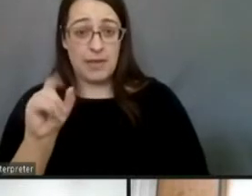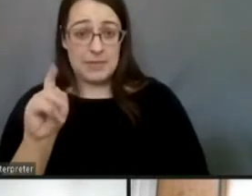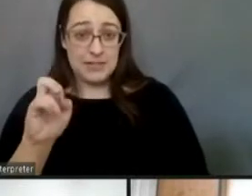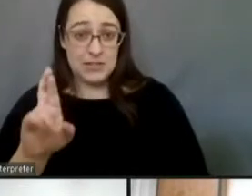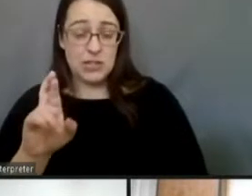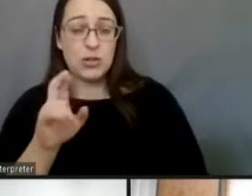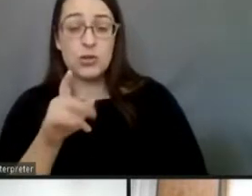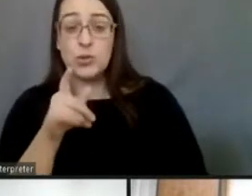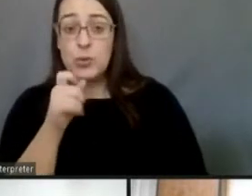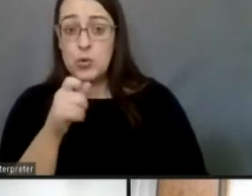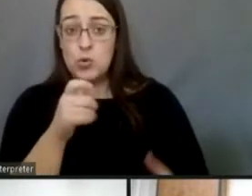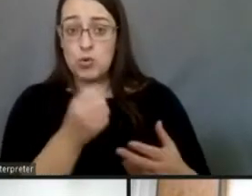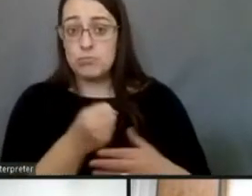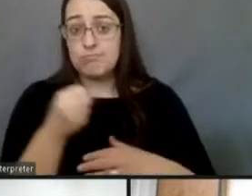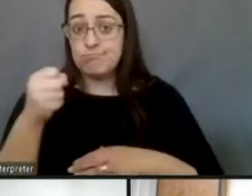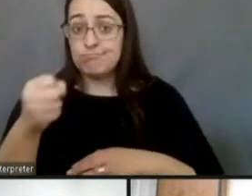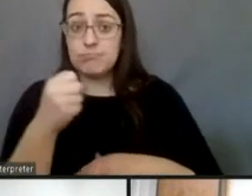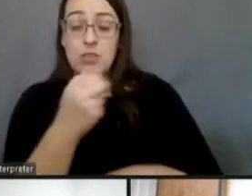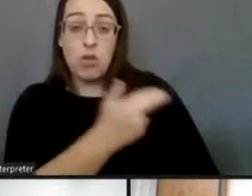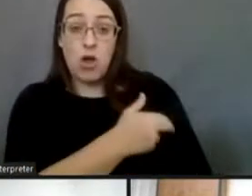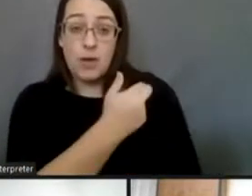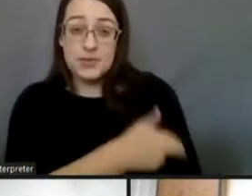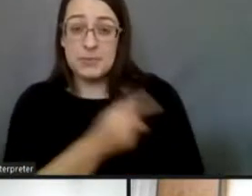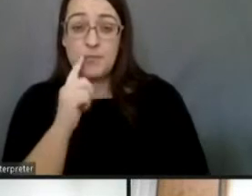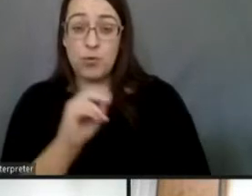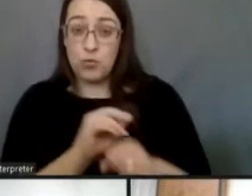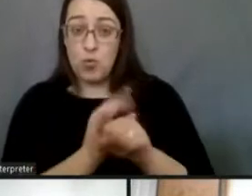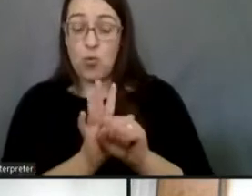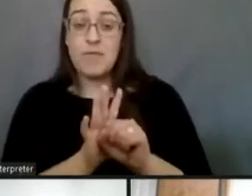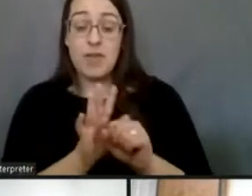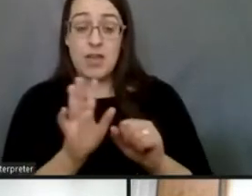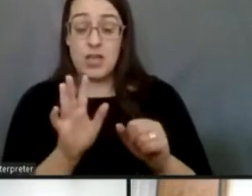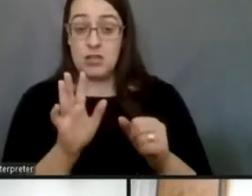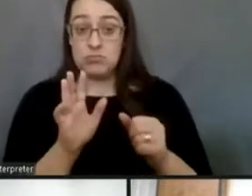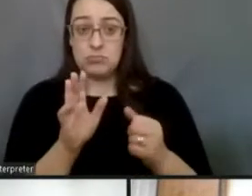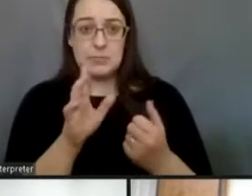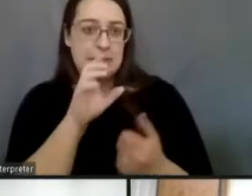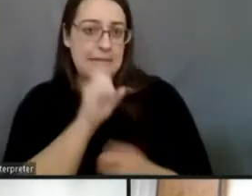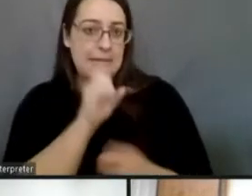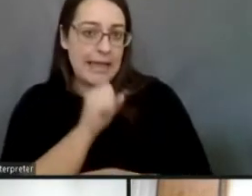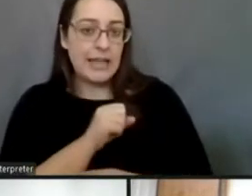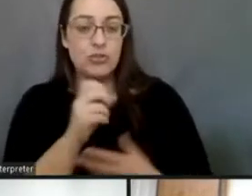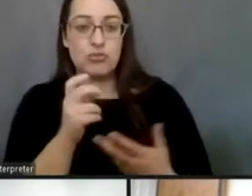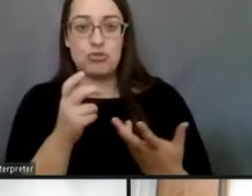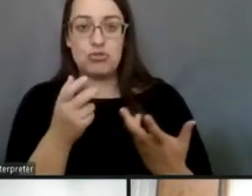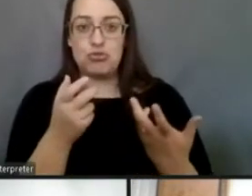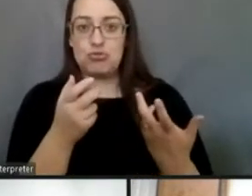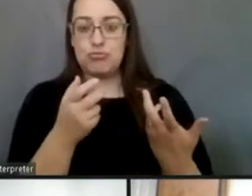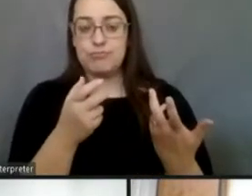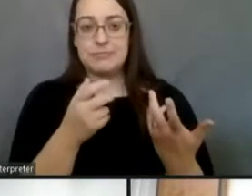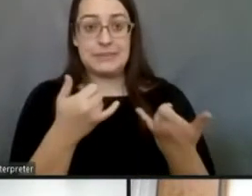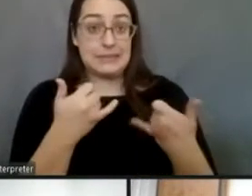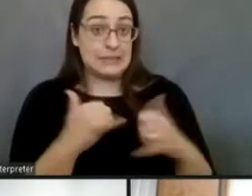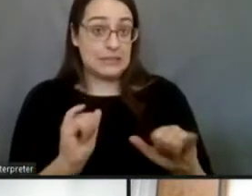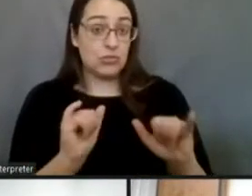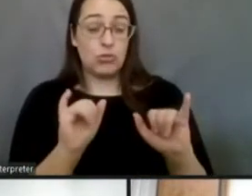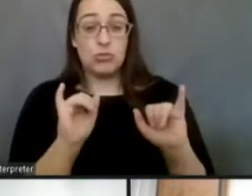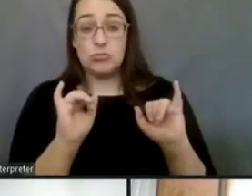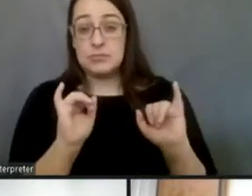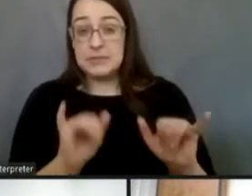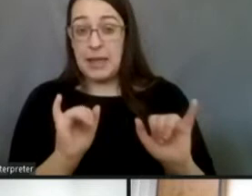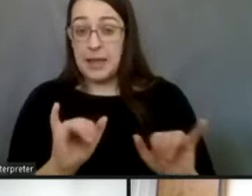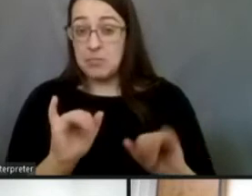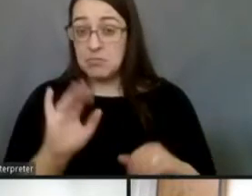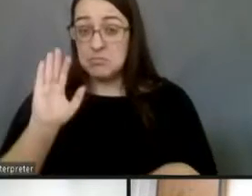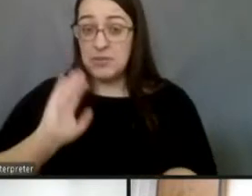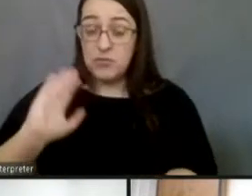getting admitted to the hospital now for COVID, is that still similar to during the earlier peaks, or is